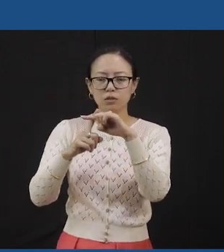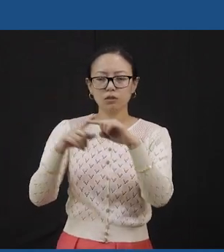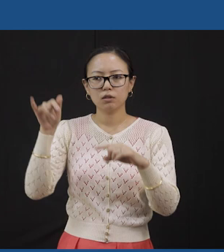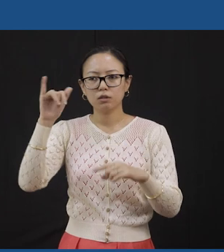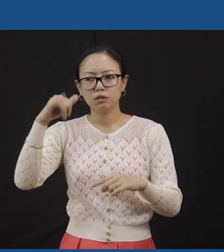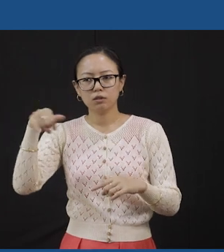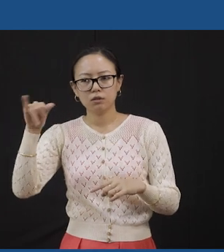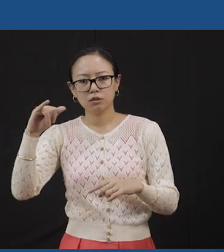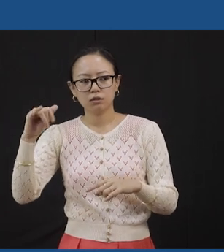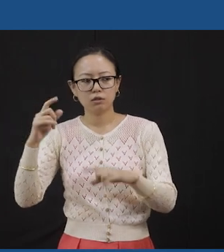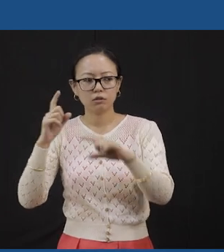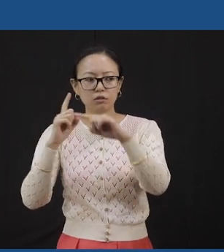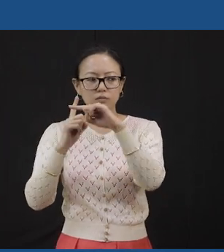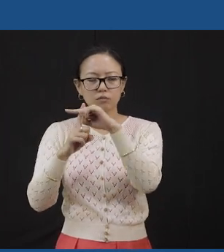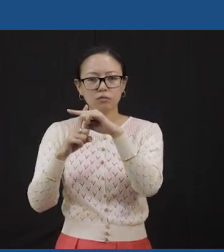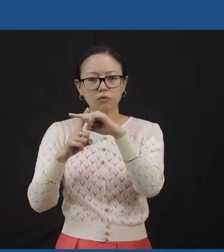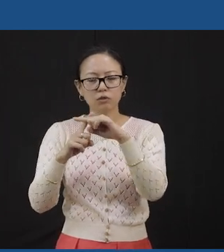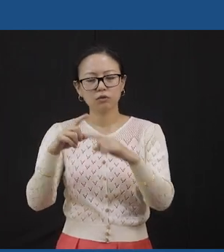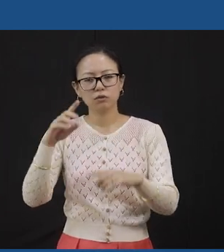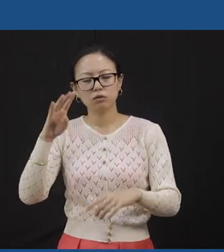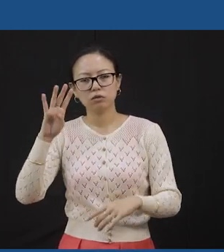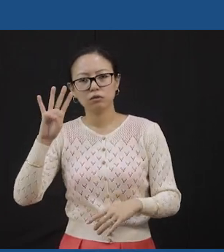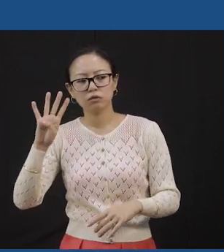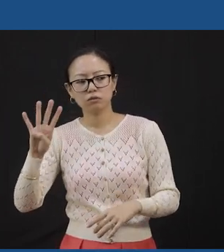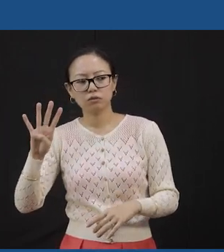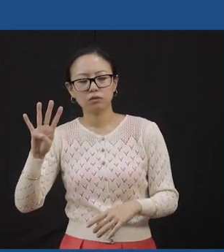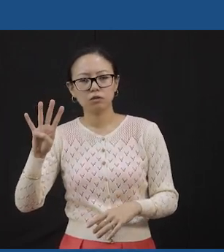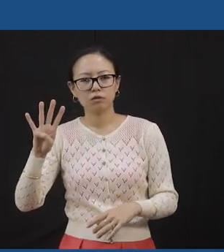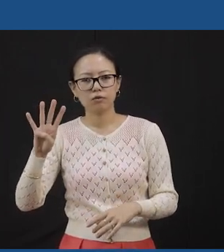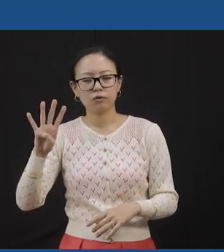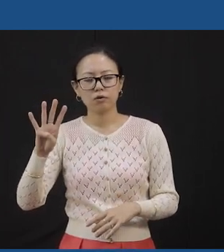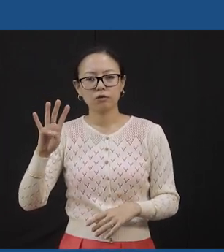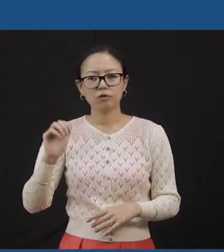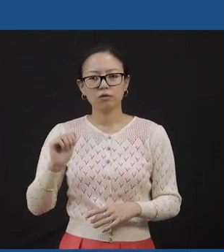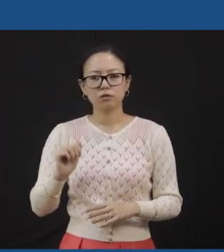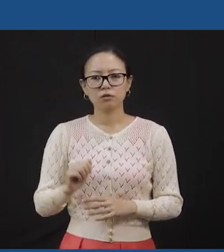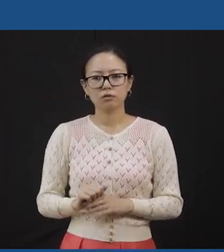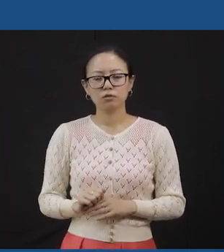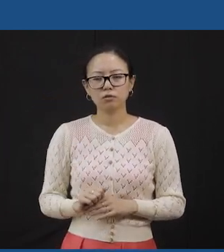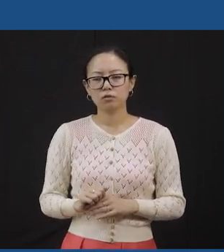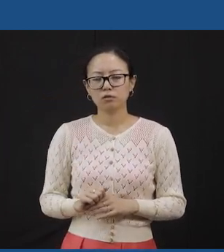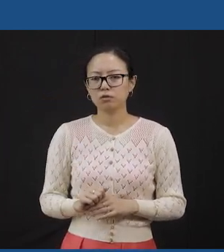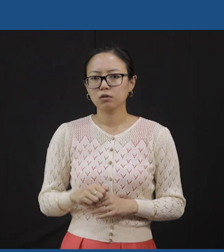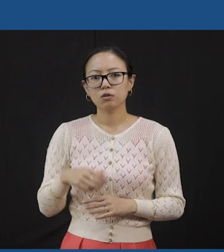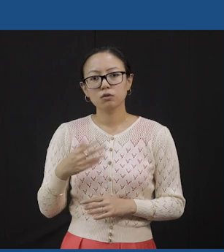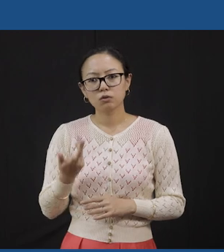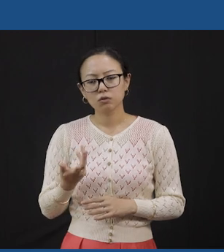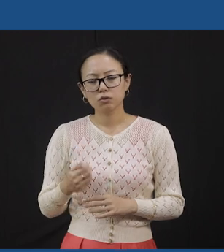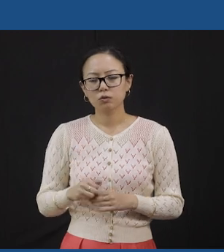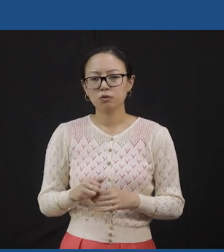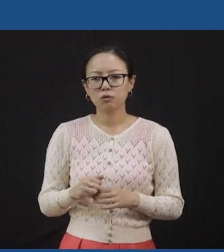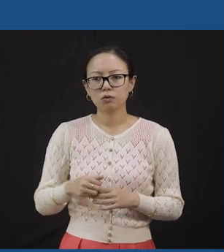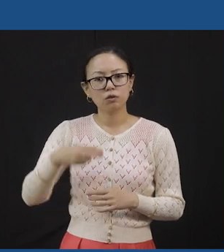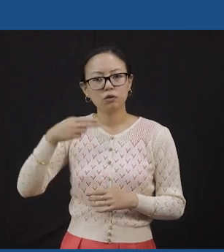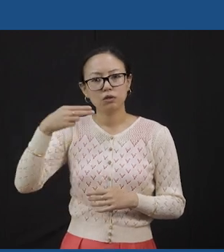6 is 17. 17 plus 4 is